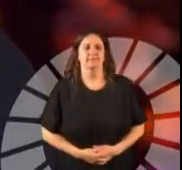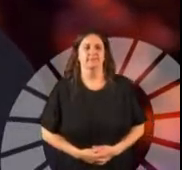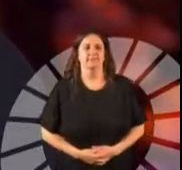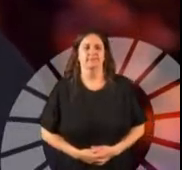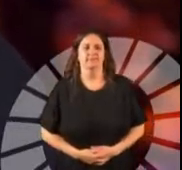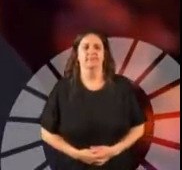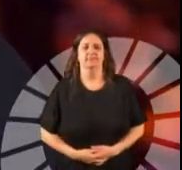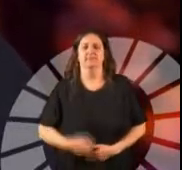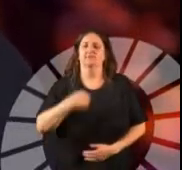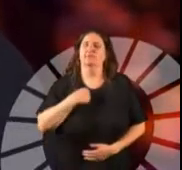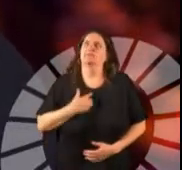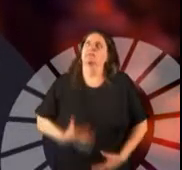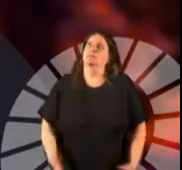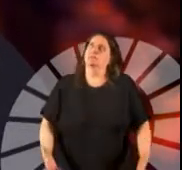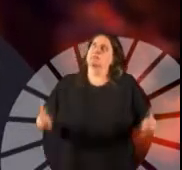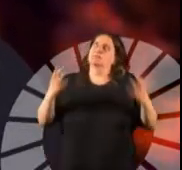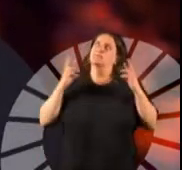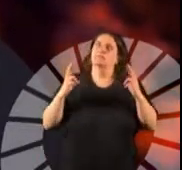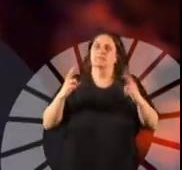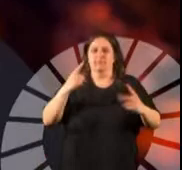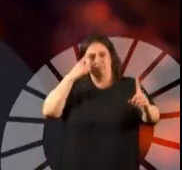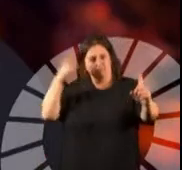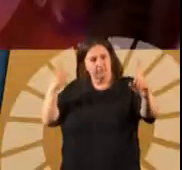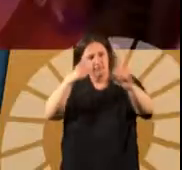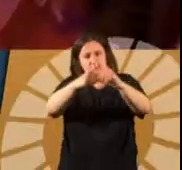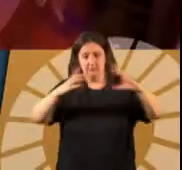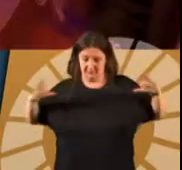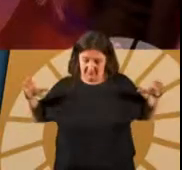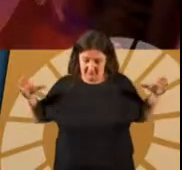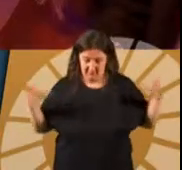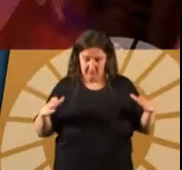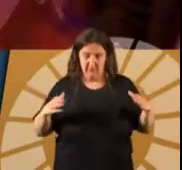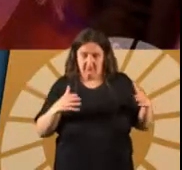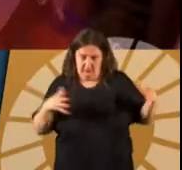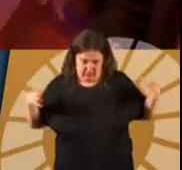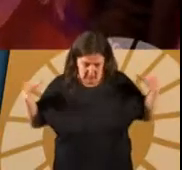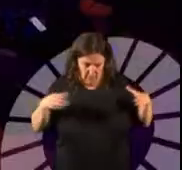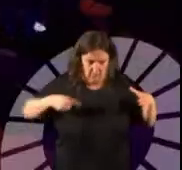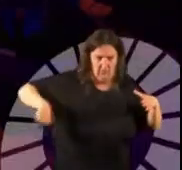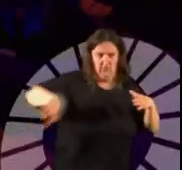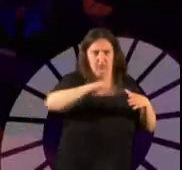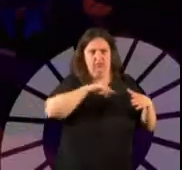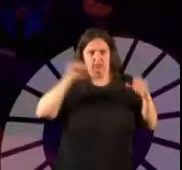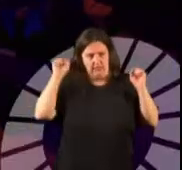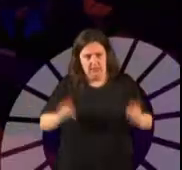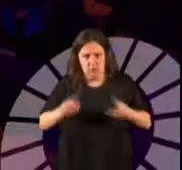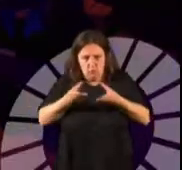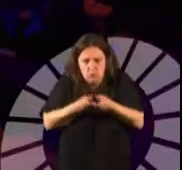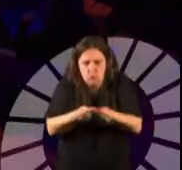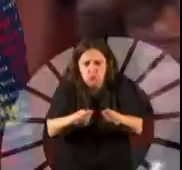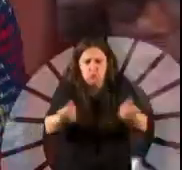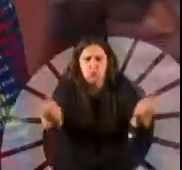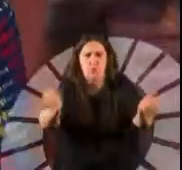hope that we'll be able to work together to actually find responses to these challenges that my country is facing. Thank you.